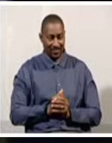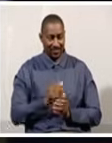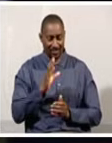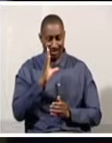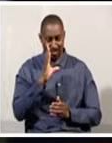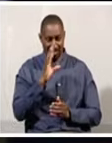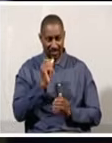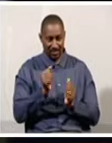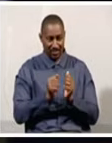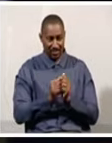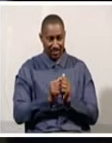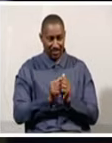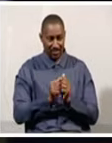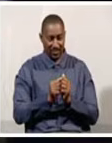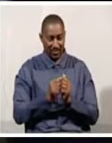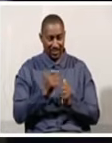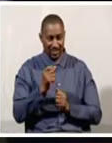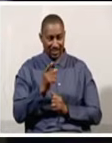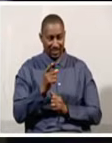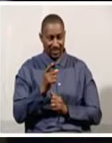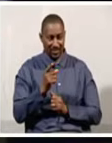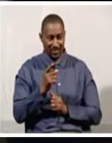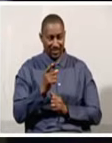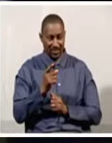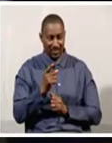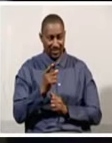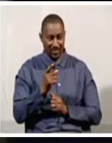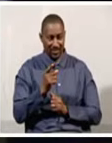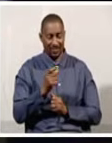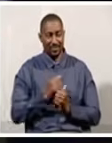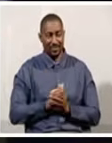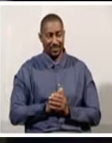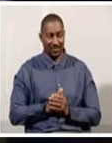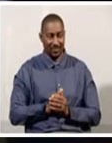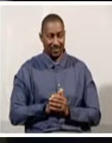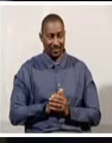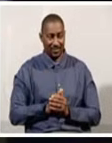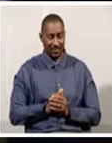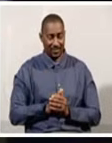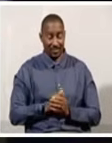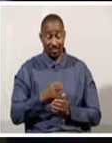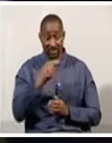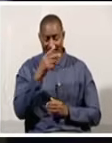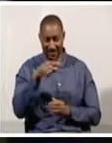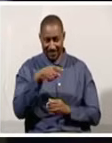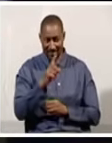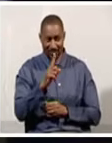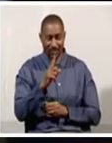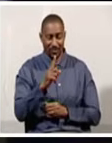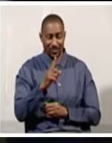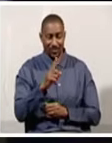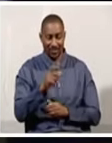him, what he said was, what stood out for me, what he actually mentioned that was that he saw me first on Good Morning Namibia, and what stood